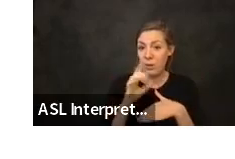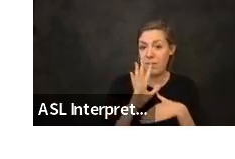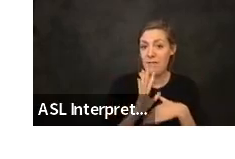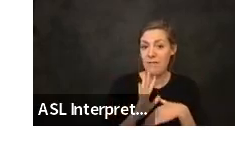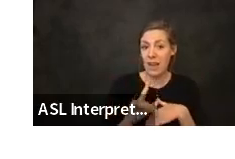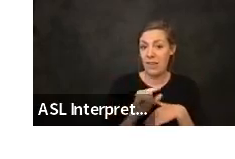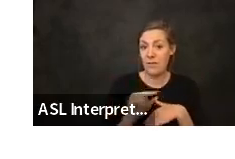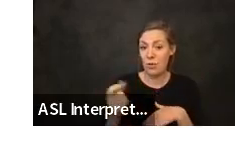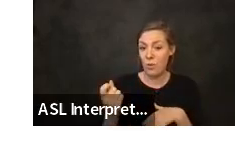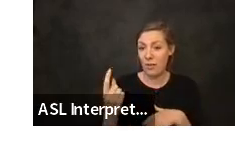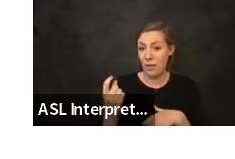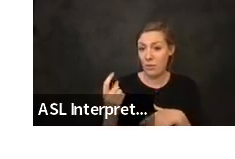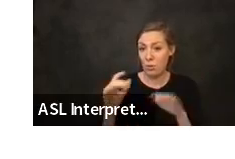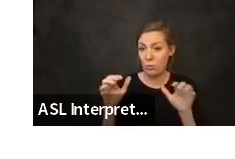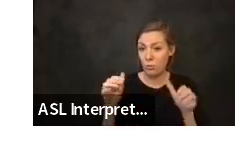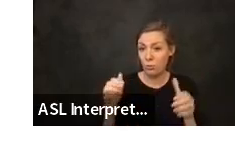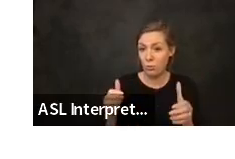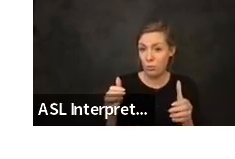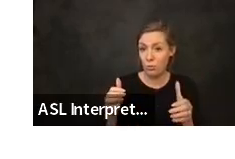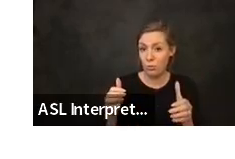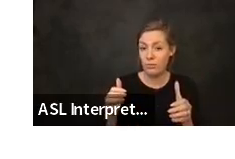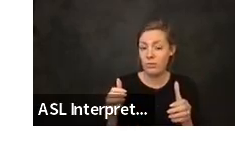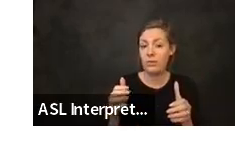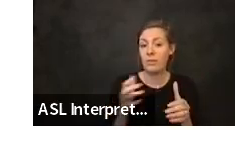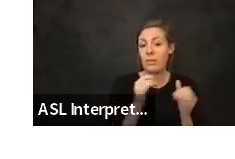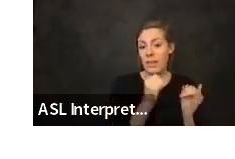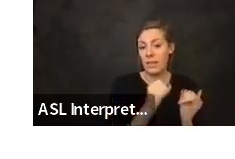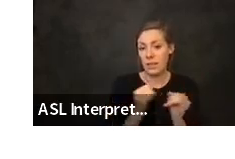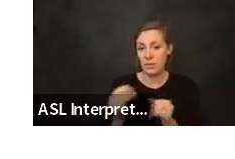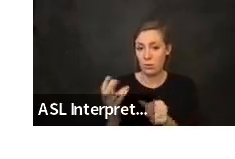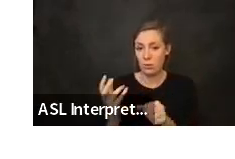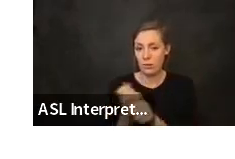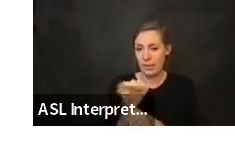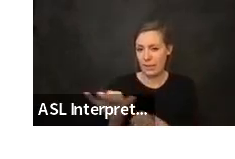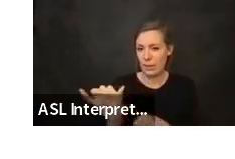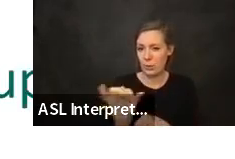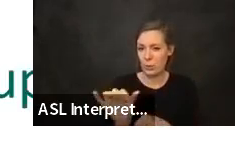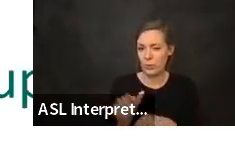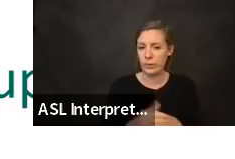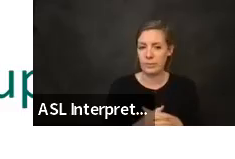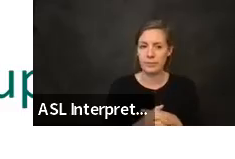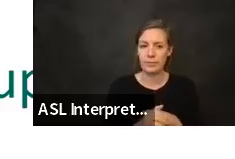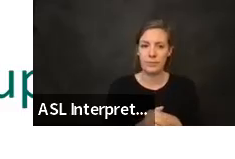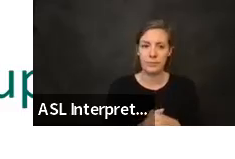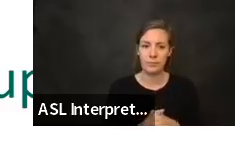11-year-old age group, as well as individuals getting their booster doses.